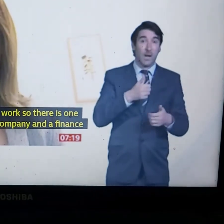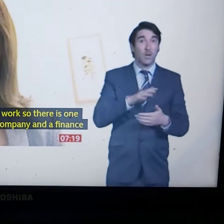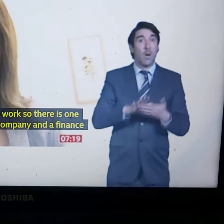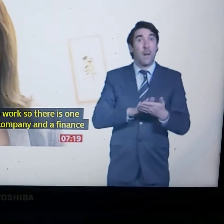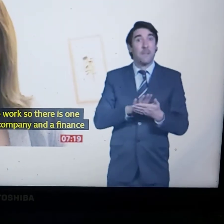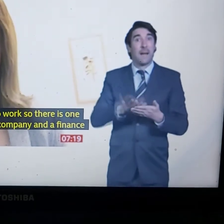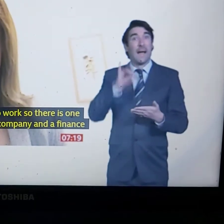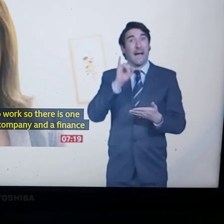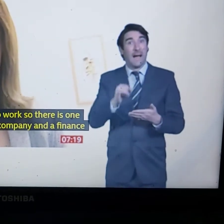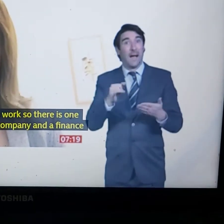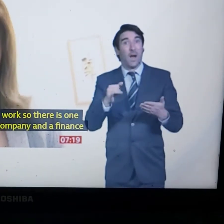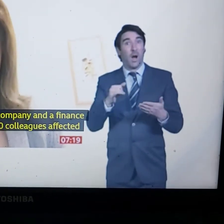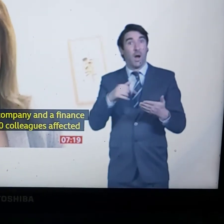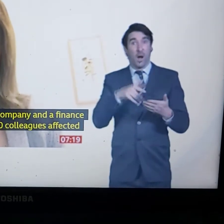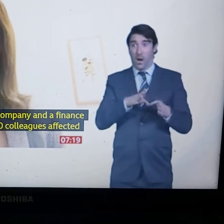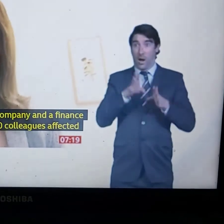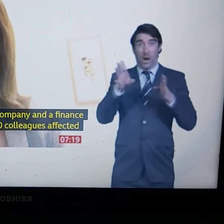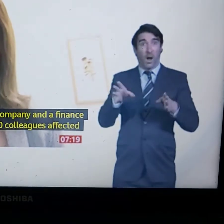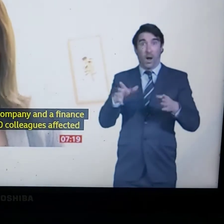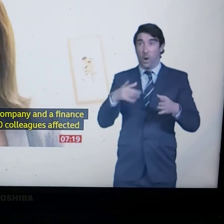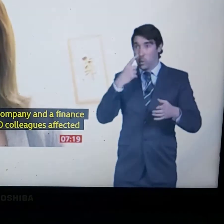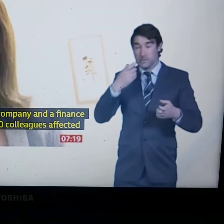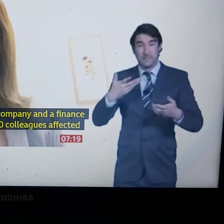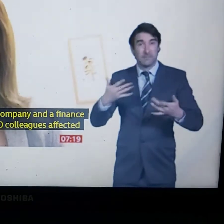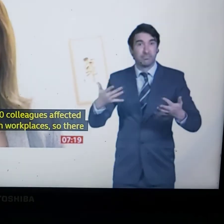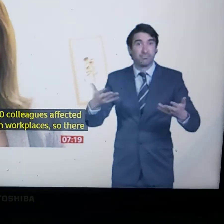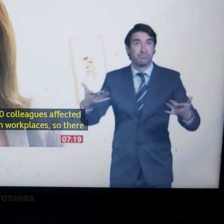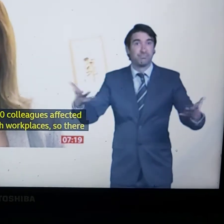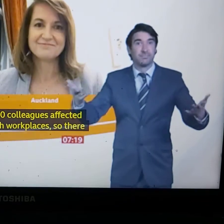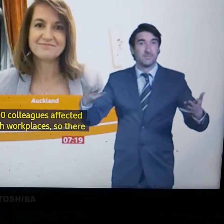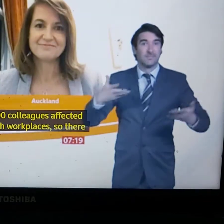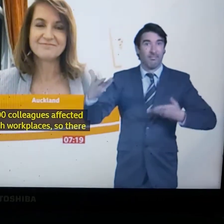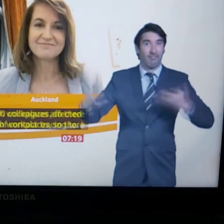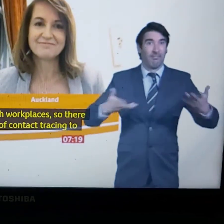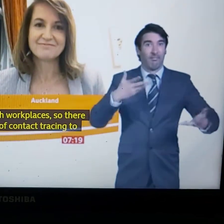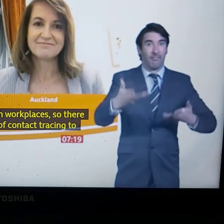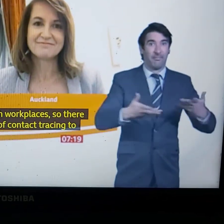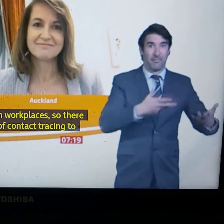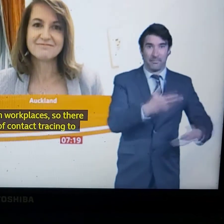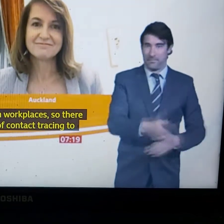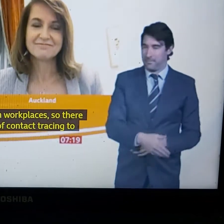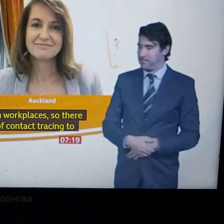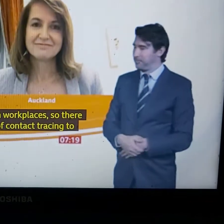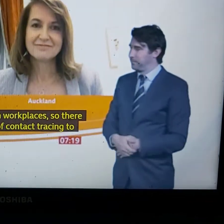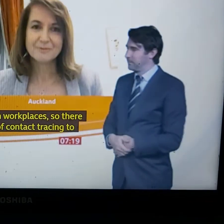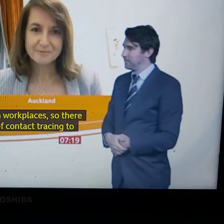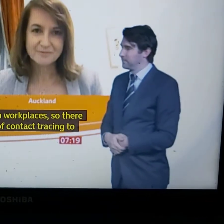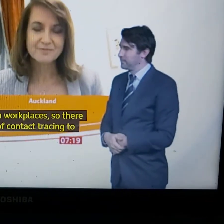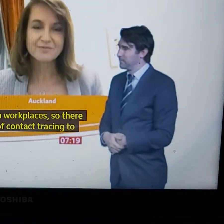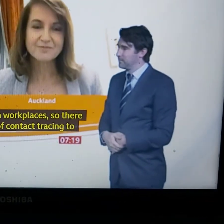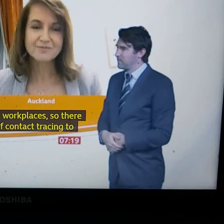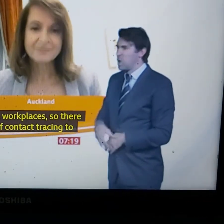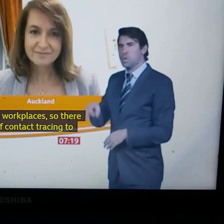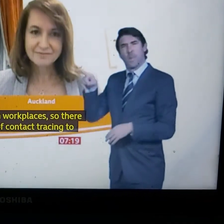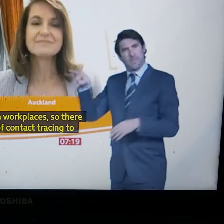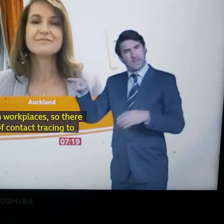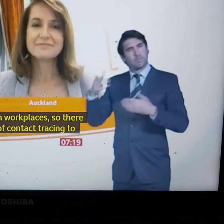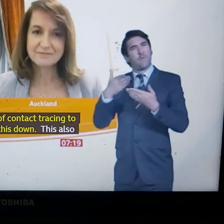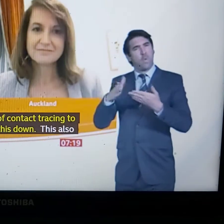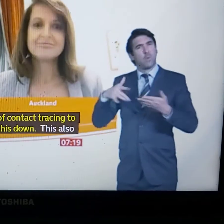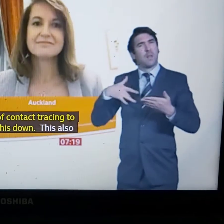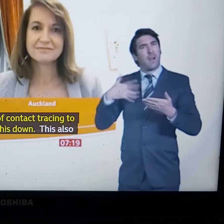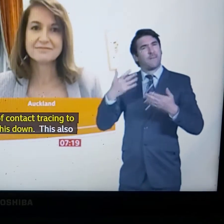contact tracing to try and lock this down. And this also affects the whole country. There are particular restrictions in Auckland, but also others in the rest of the